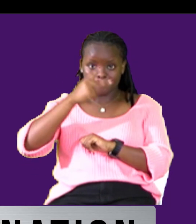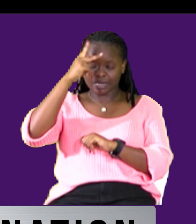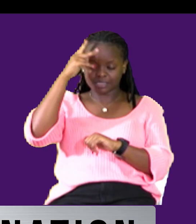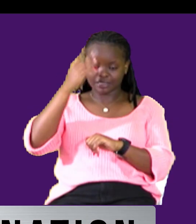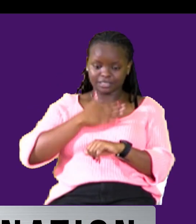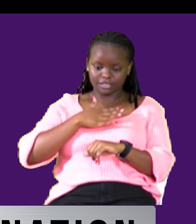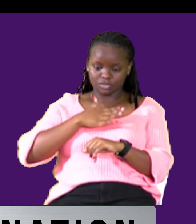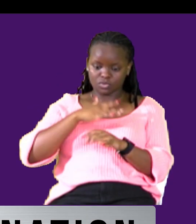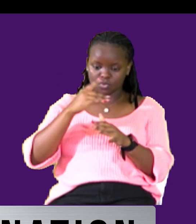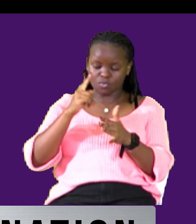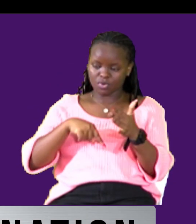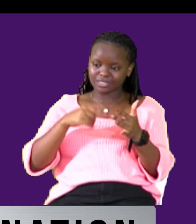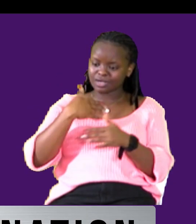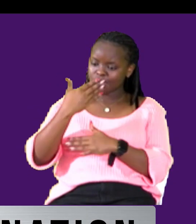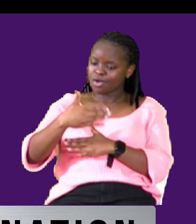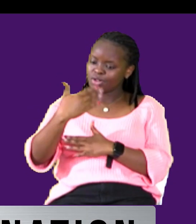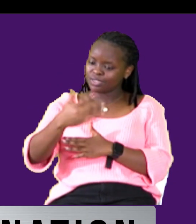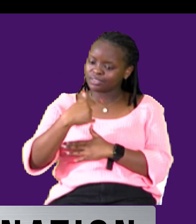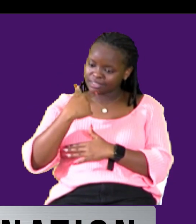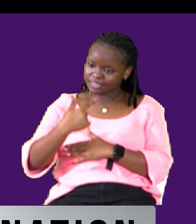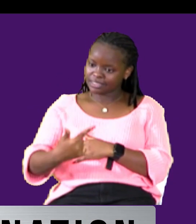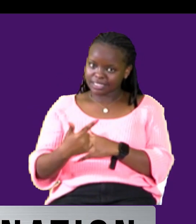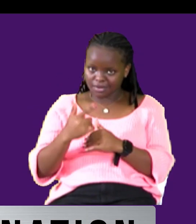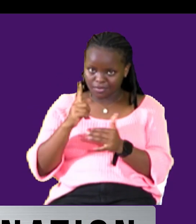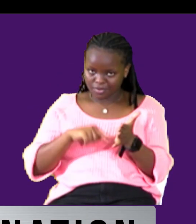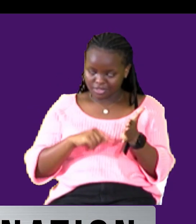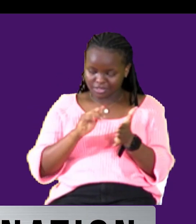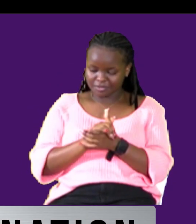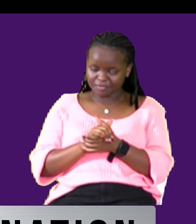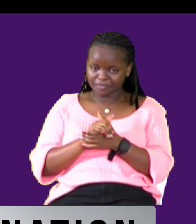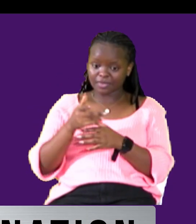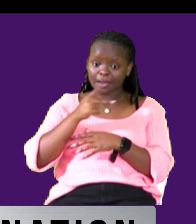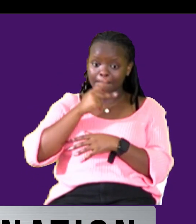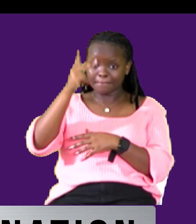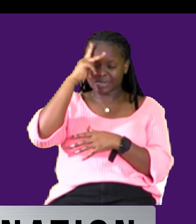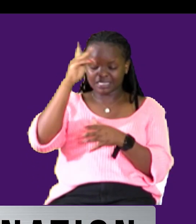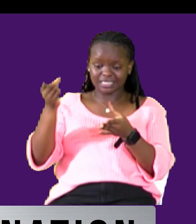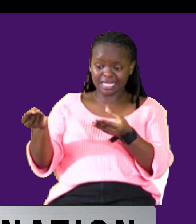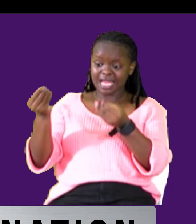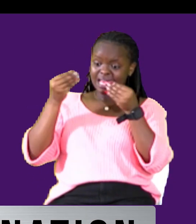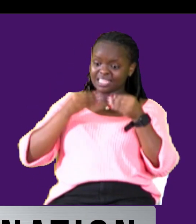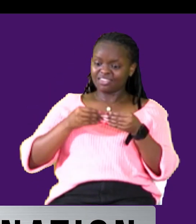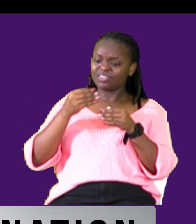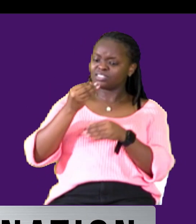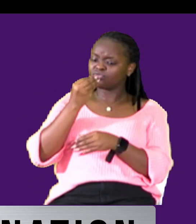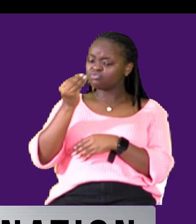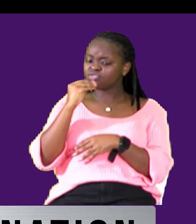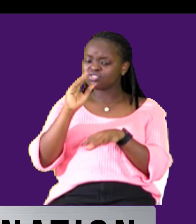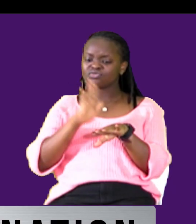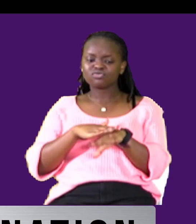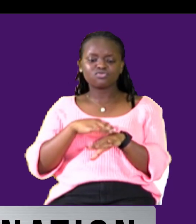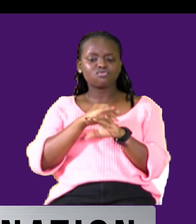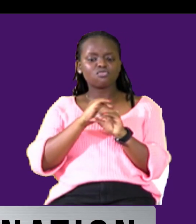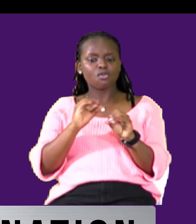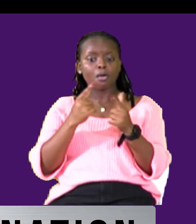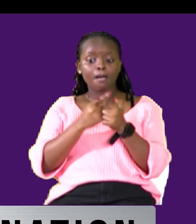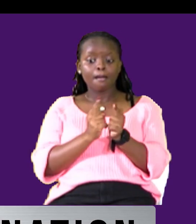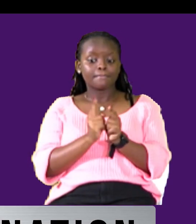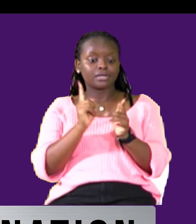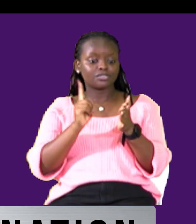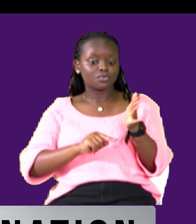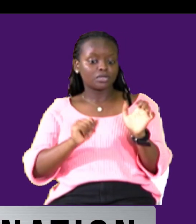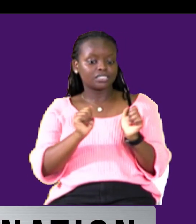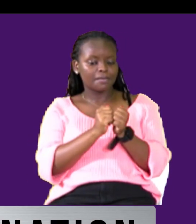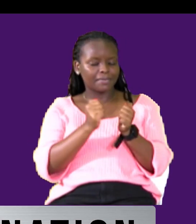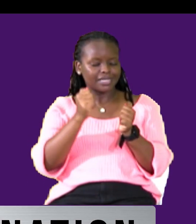and what always the Gen Z says wanasemanga, our parent wakutupatia food poa, atukula fiti, lakini kitu yenye walihakikisha ni